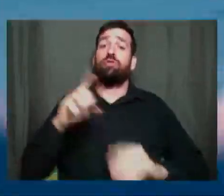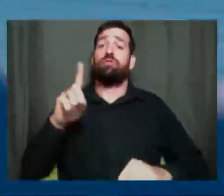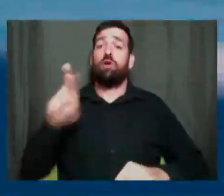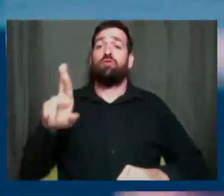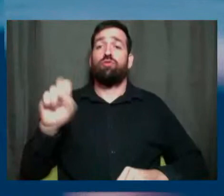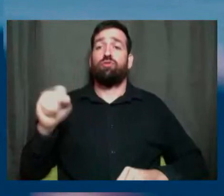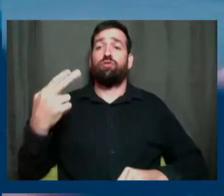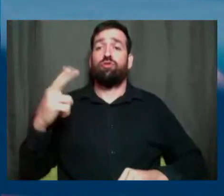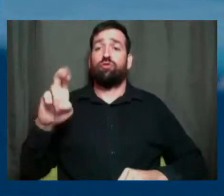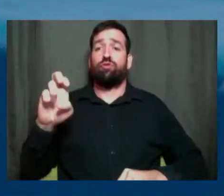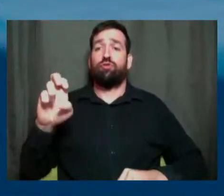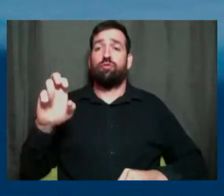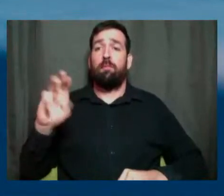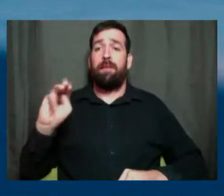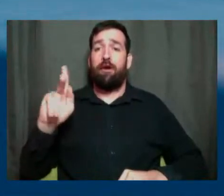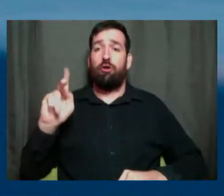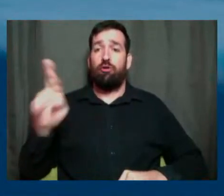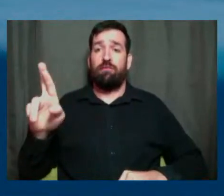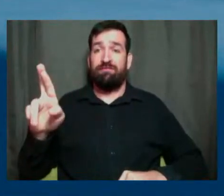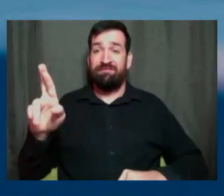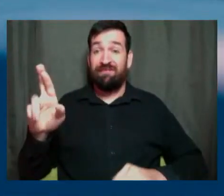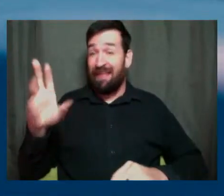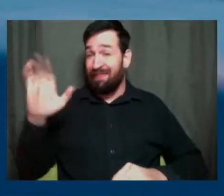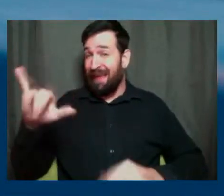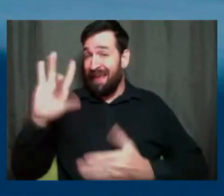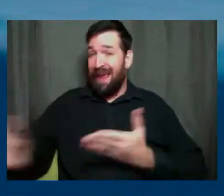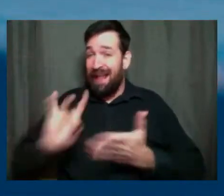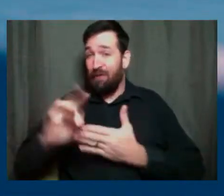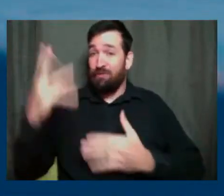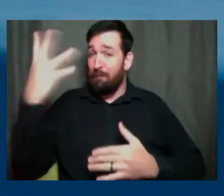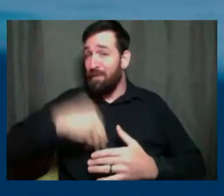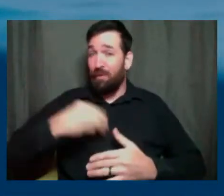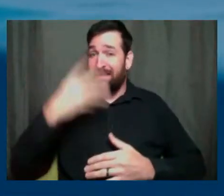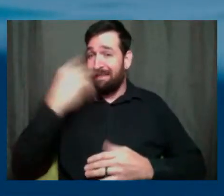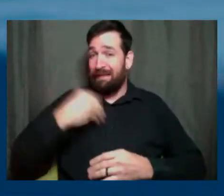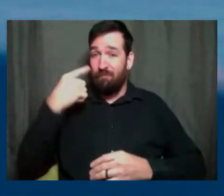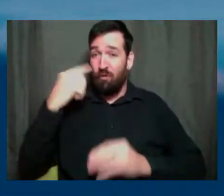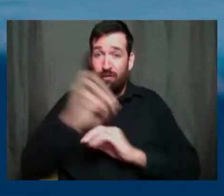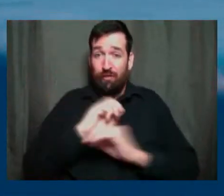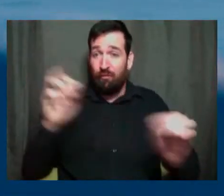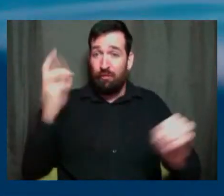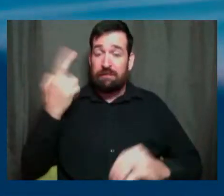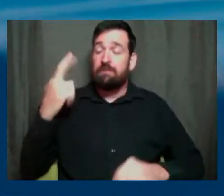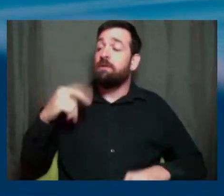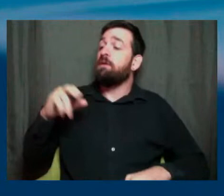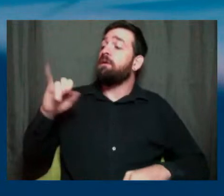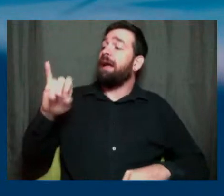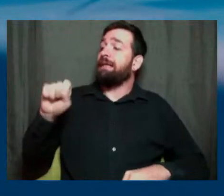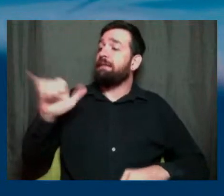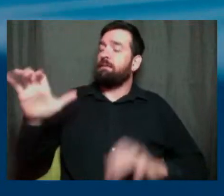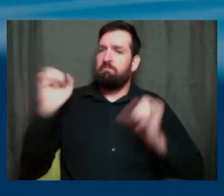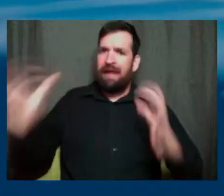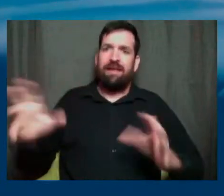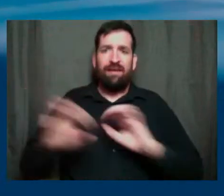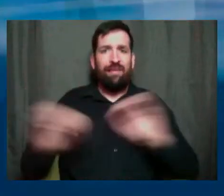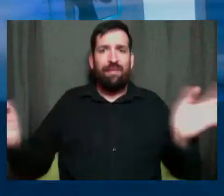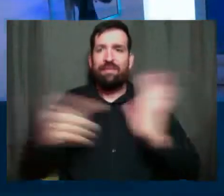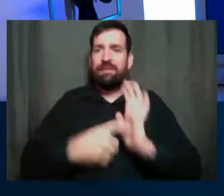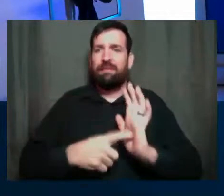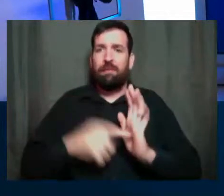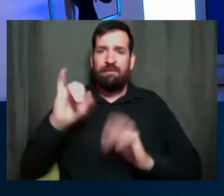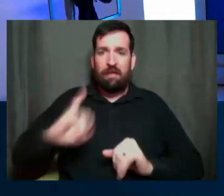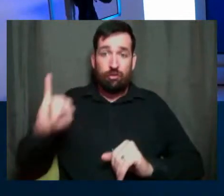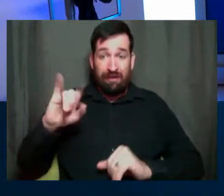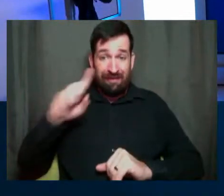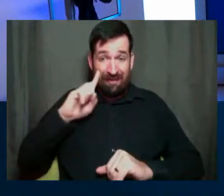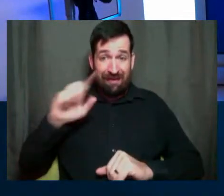think you got that 8 hours of beauty sleep for nothing. Okay? So And a Isaac bug-bye. wants to know, because of so many asymptomatic infections, do you think that the antiviral